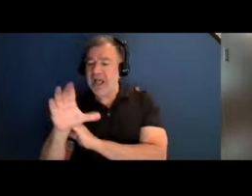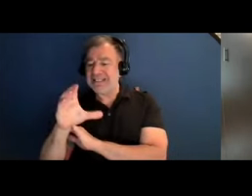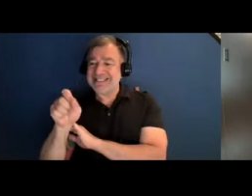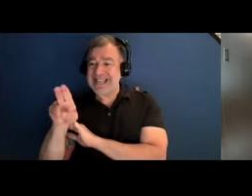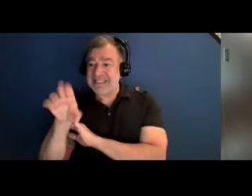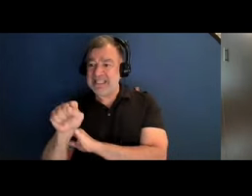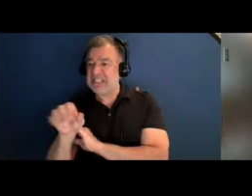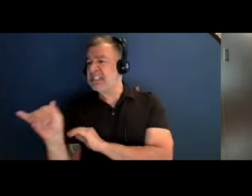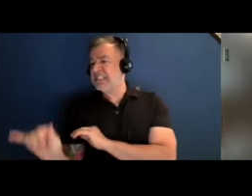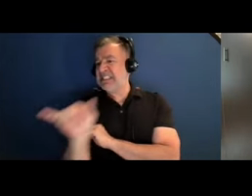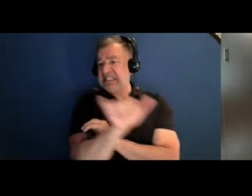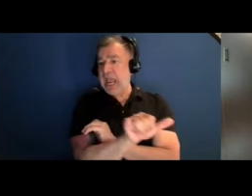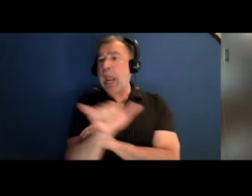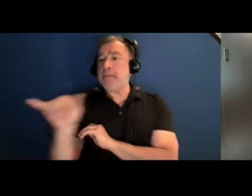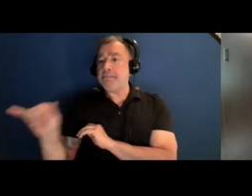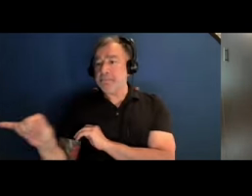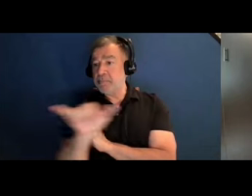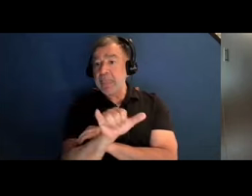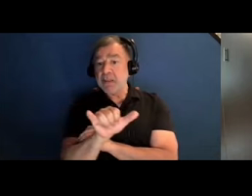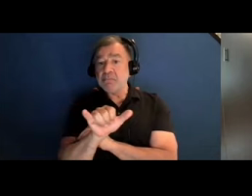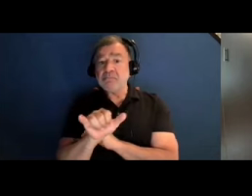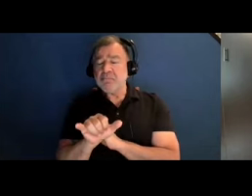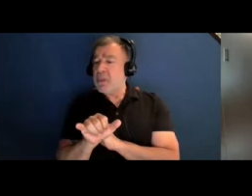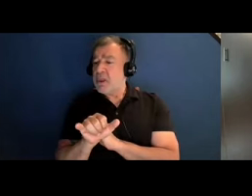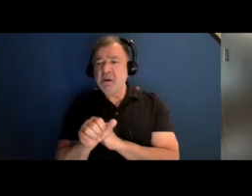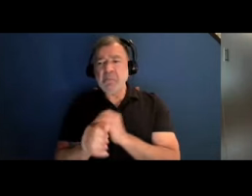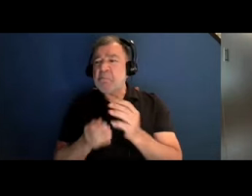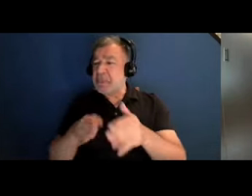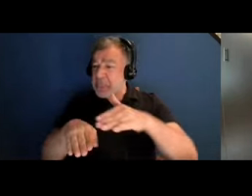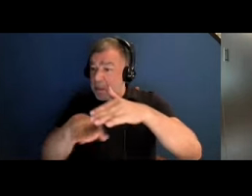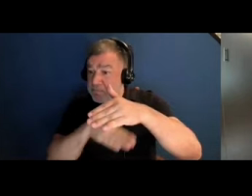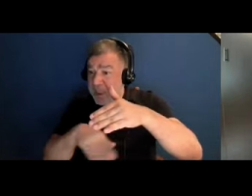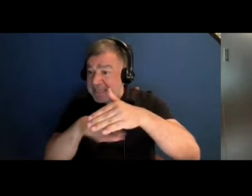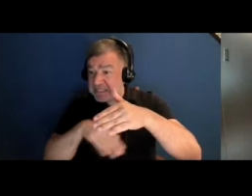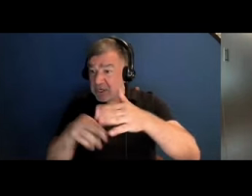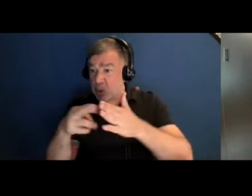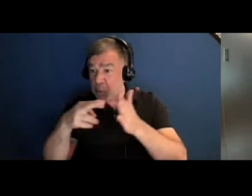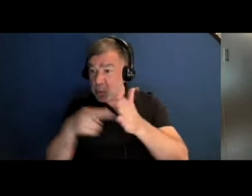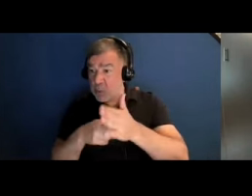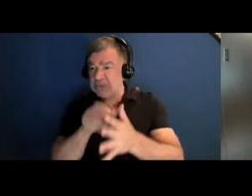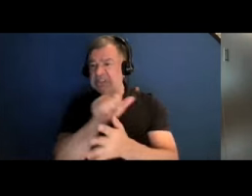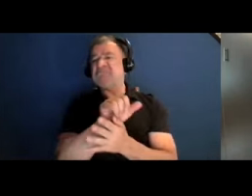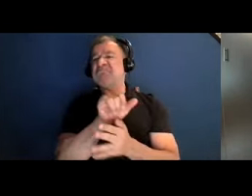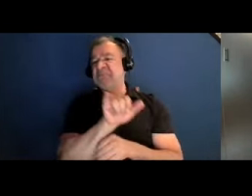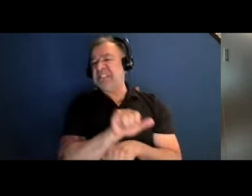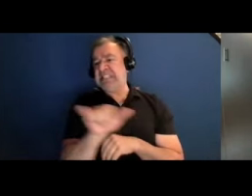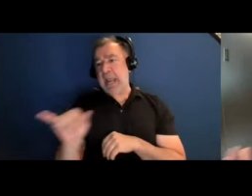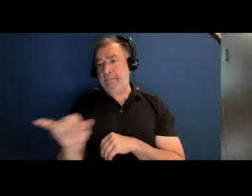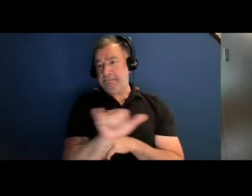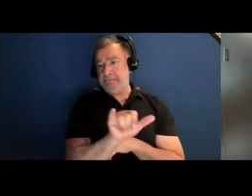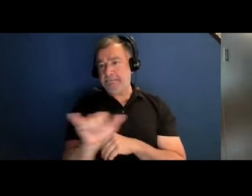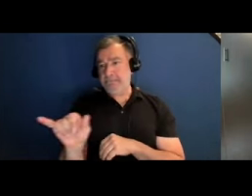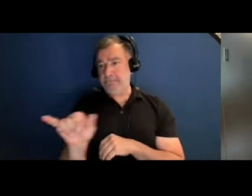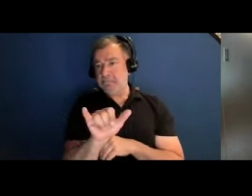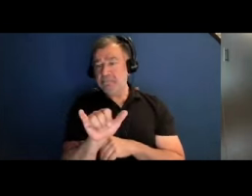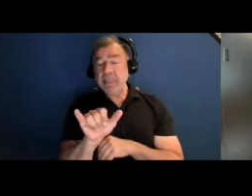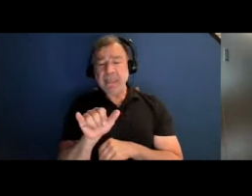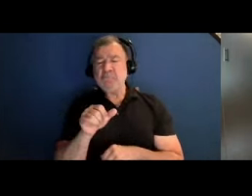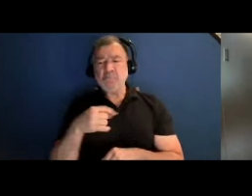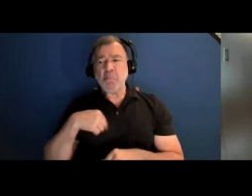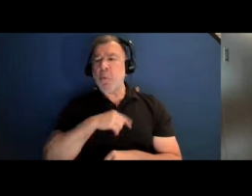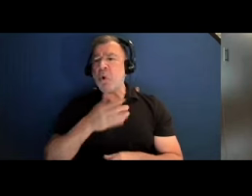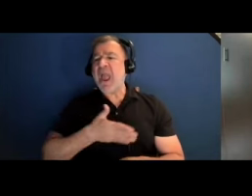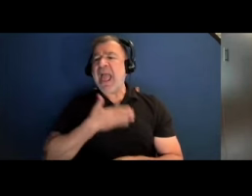that are not with either of our programs. Those core tenets, that core aspect of it, should stay the same. And we're happy to answer any of